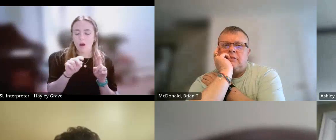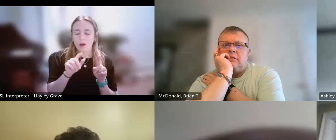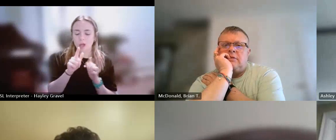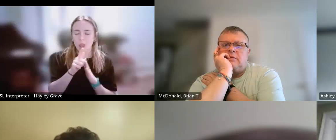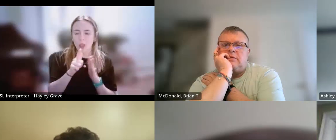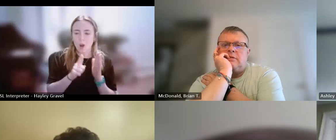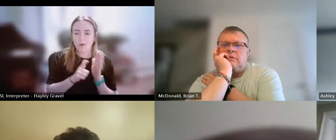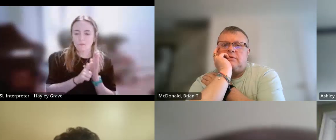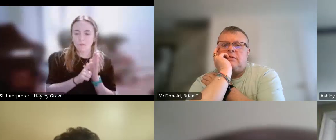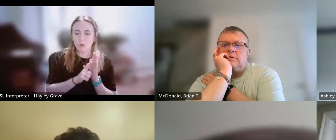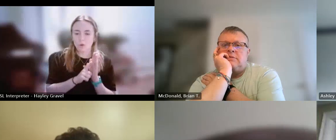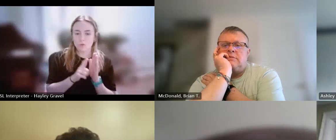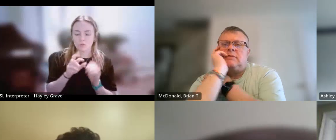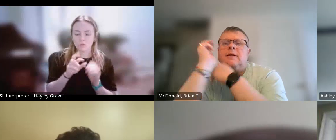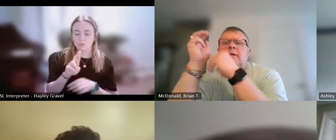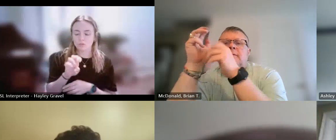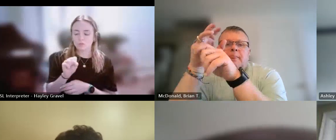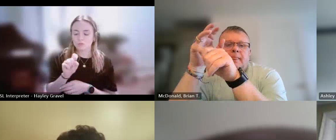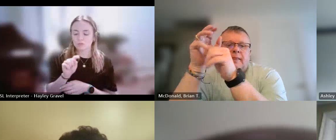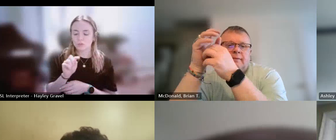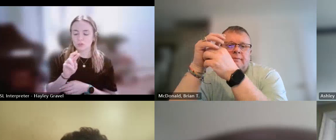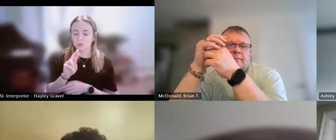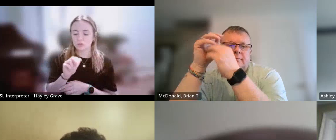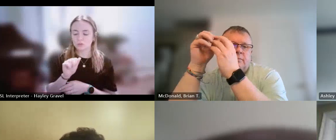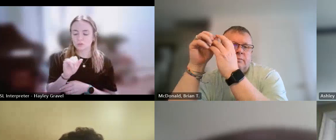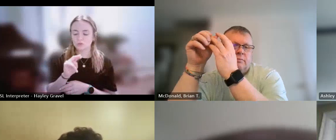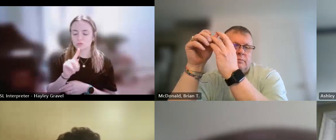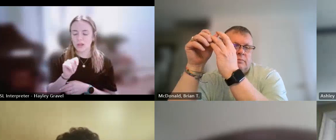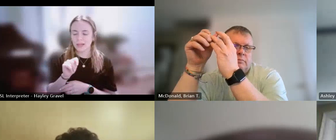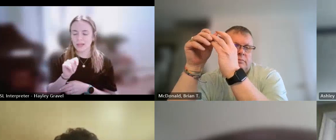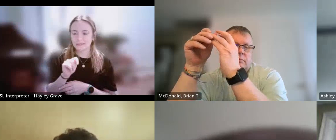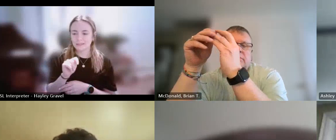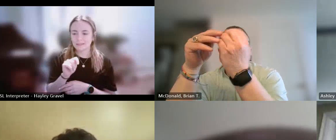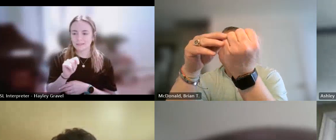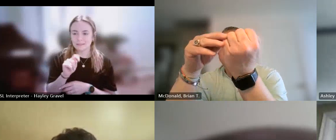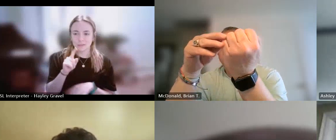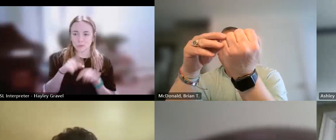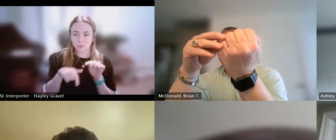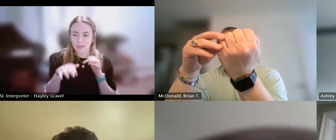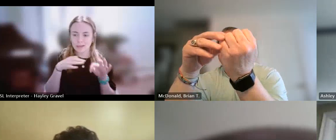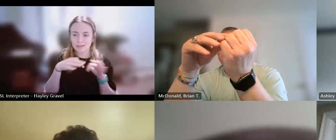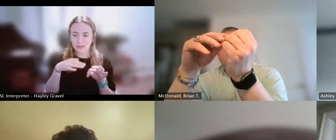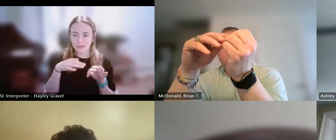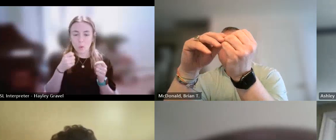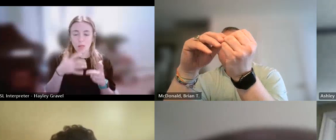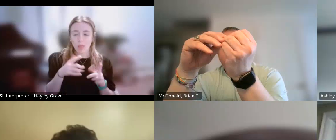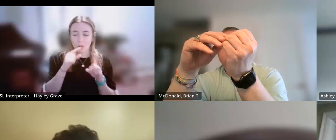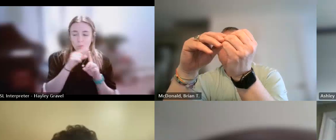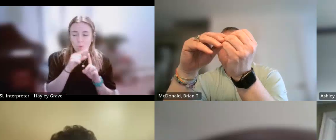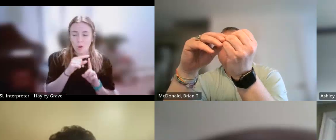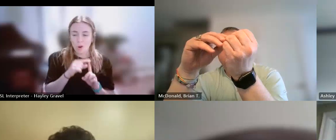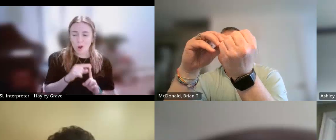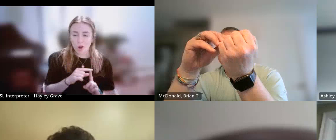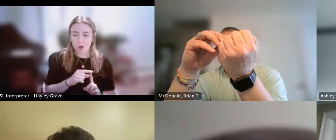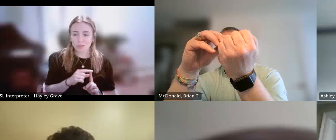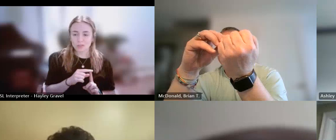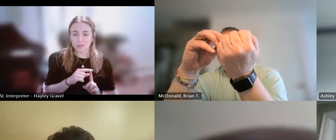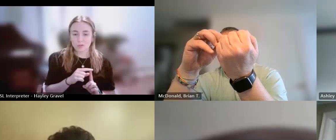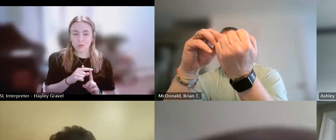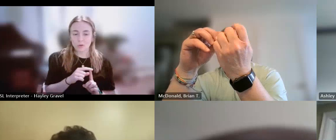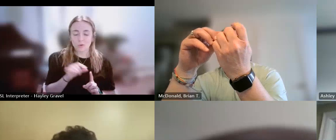lot of false nuance. imprisonment, corruption of mind? Like we'll even go to something that's like very in depth, corruption of